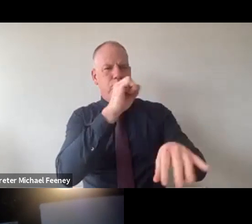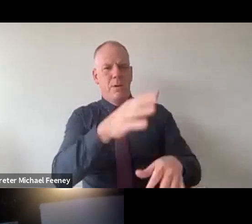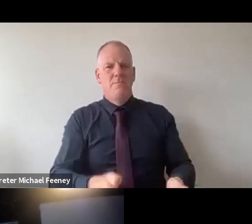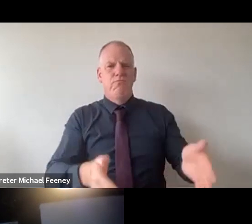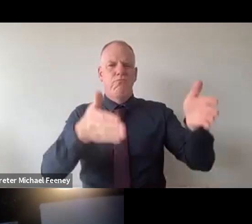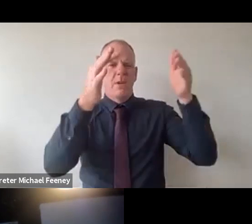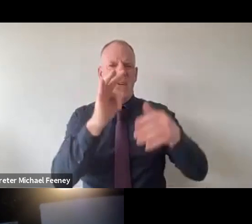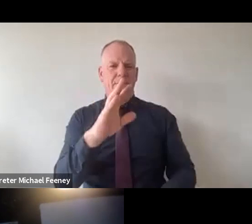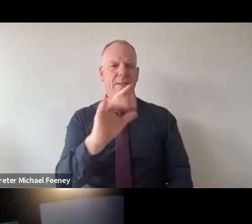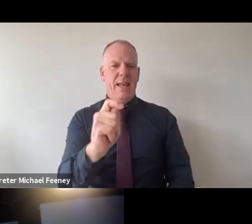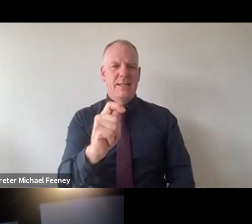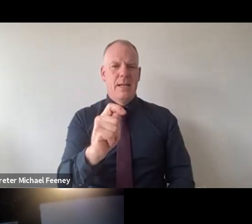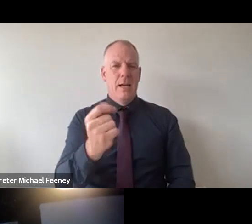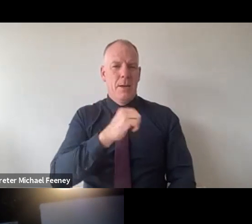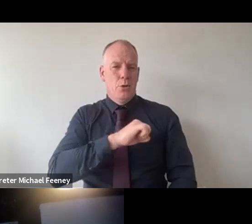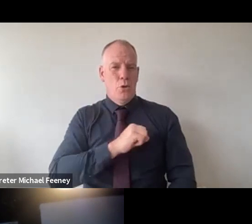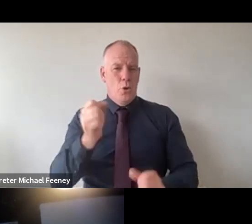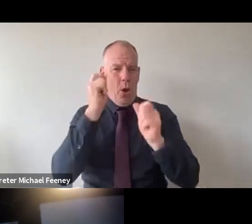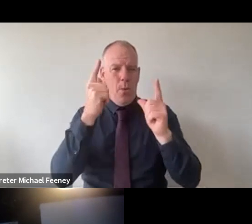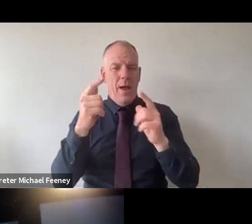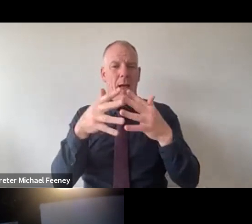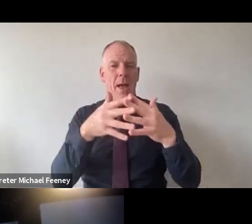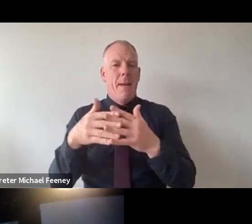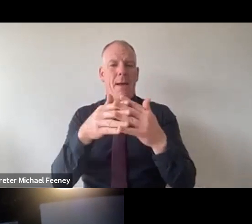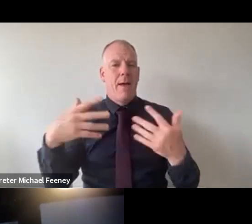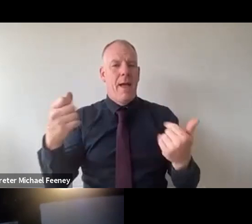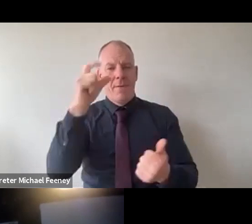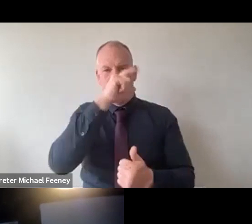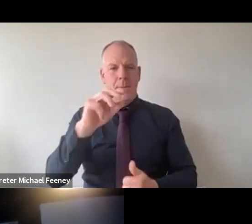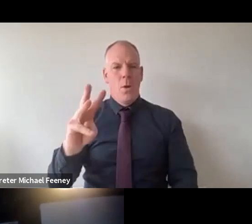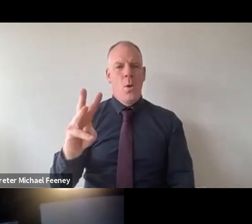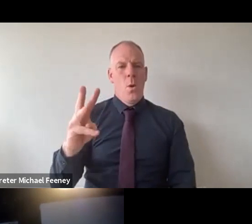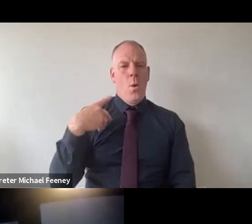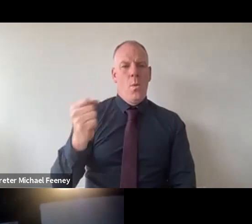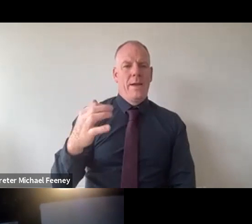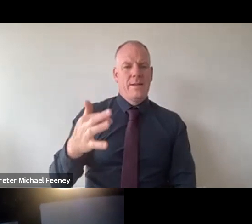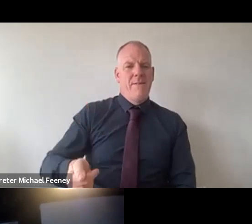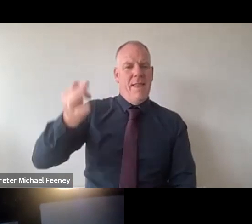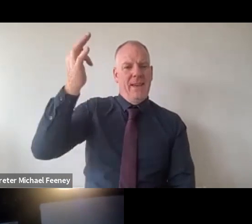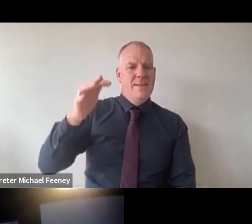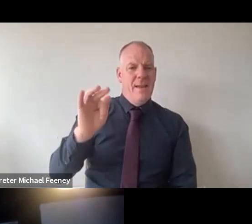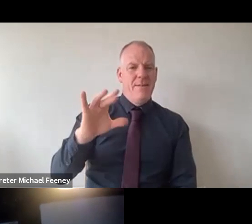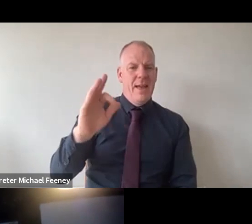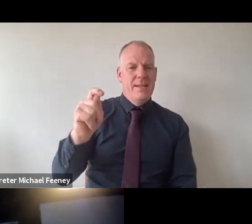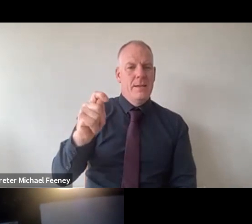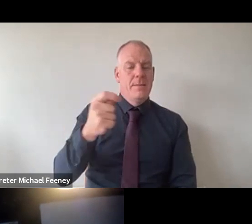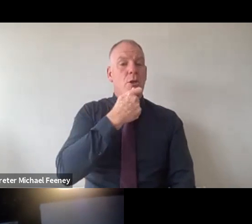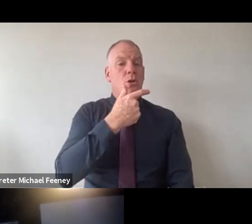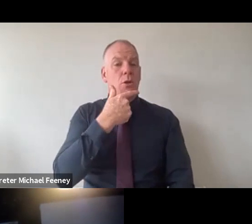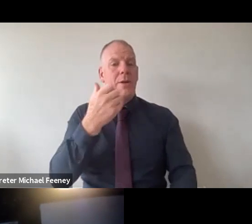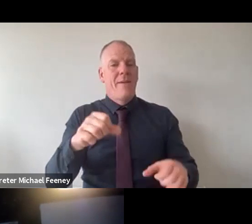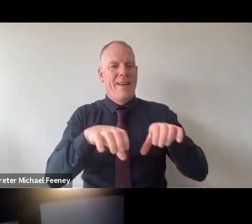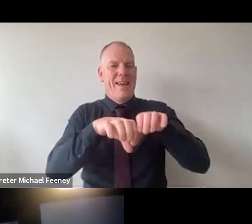you're aware, like in the States, you had like what they called white flight. But in Ireland, in Dublin, you had a class